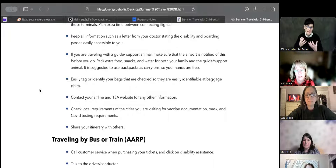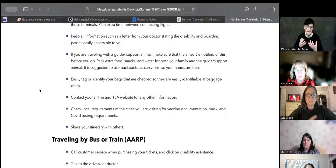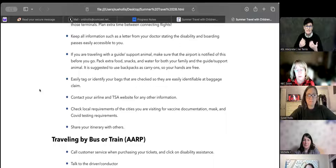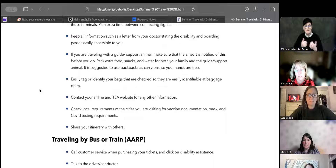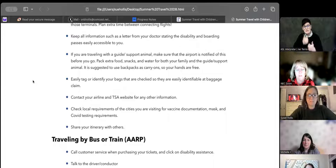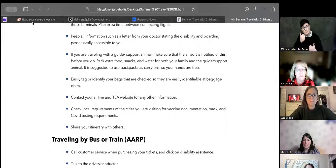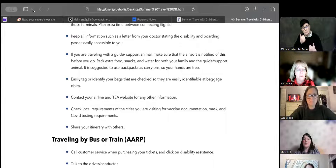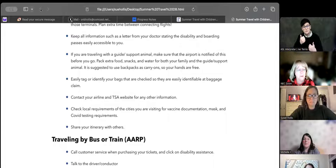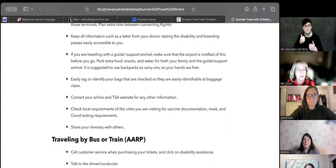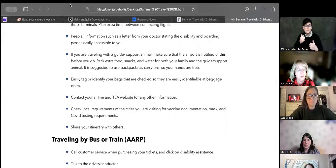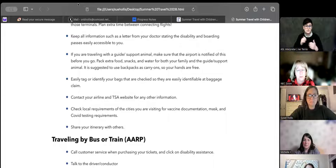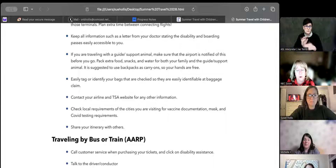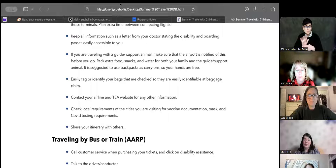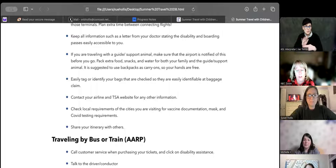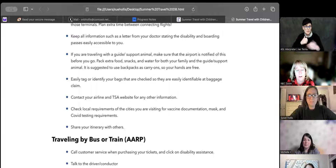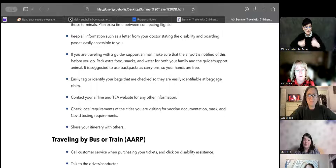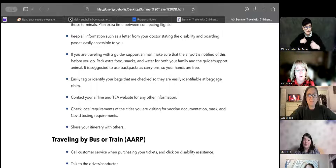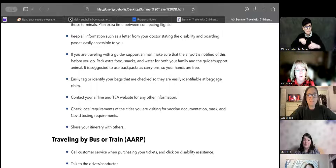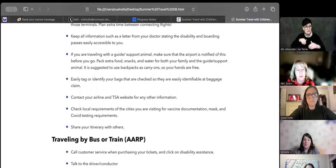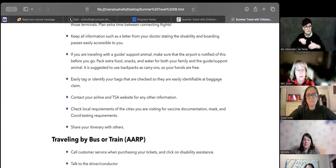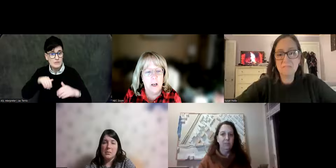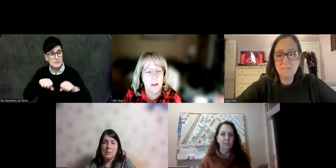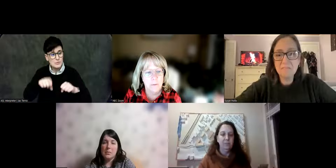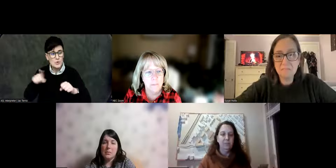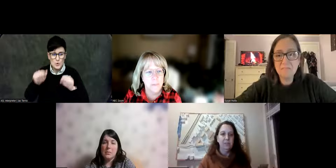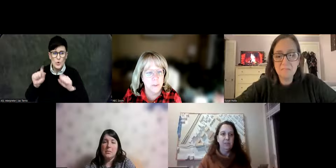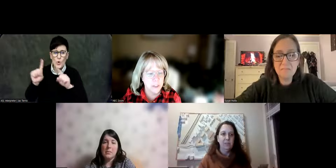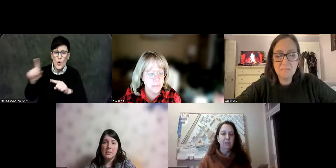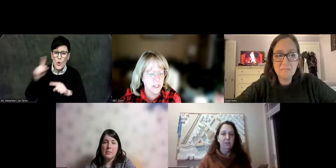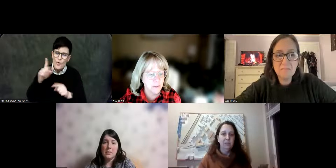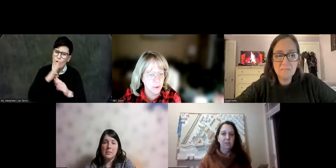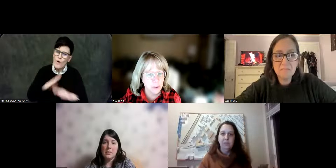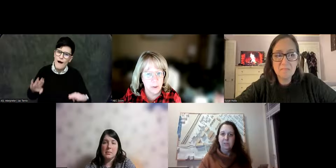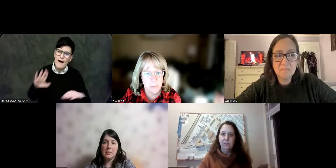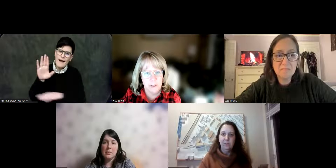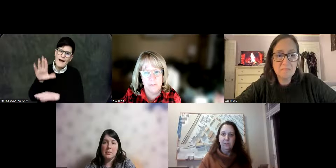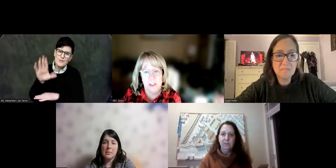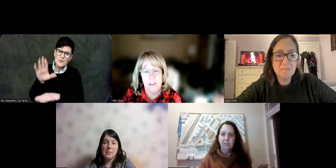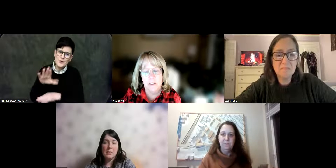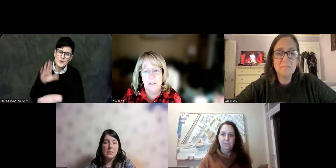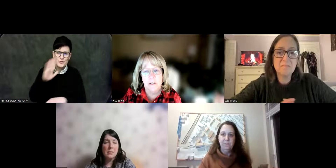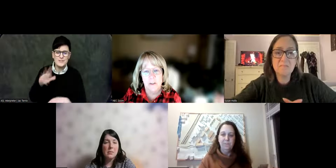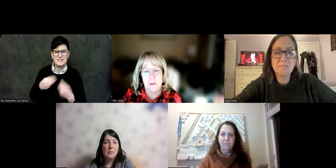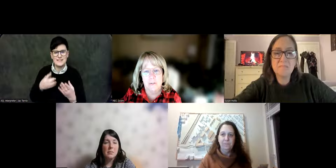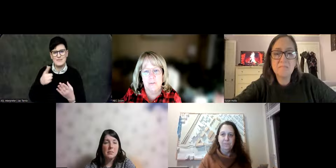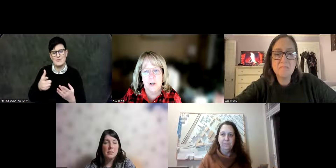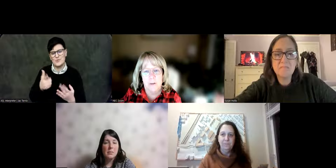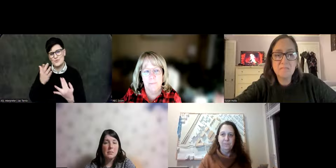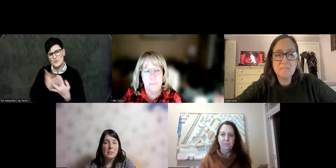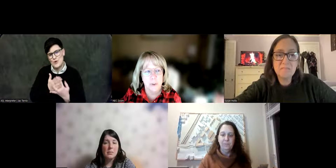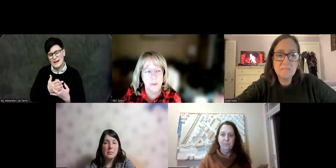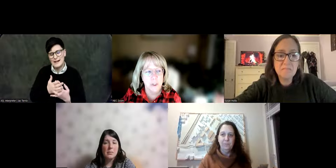quite accessible, and if you can go on a quiet afternoon, sometimes that gives you a little bit of sort